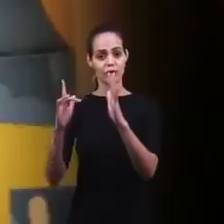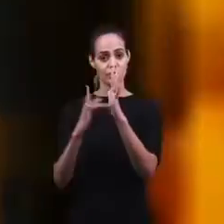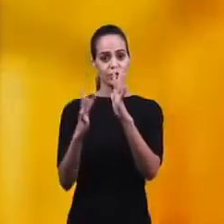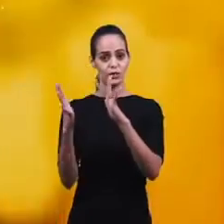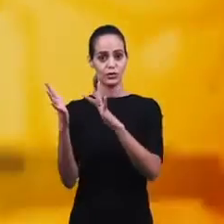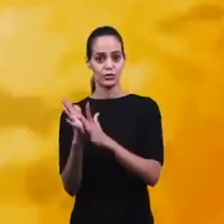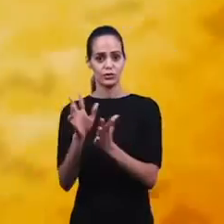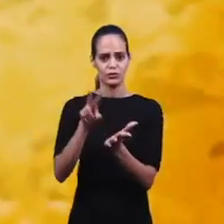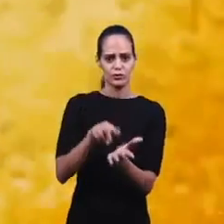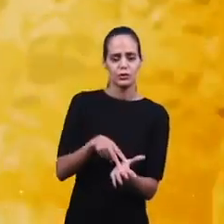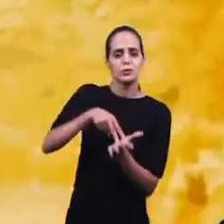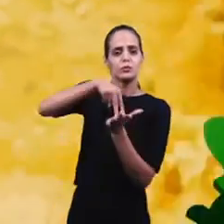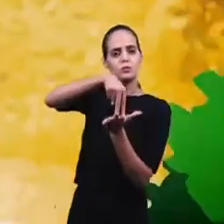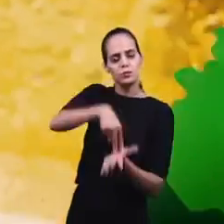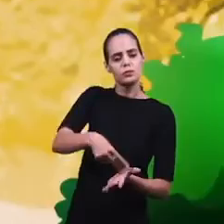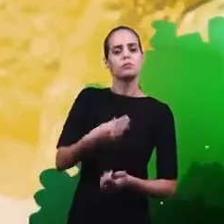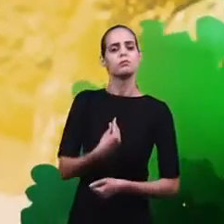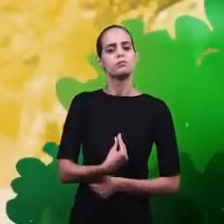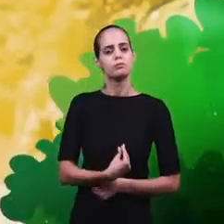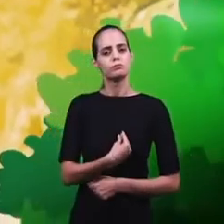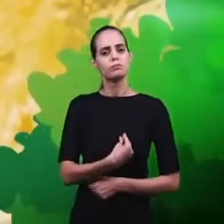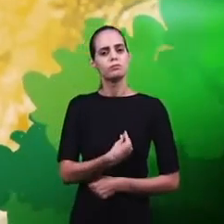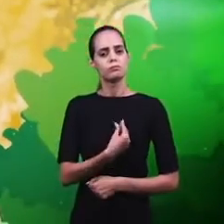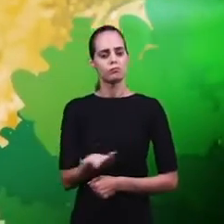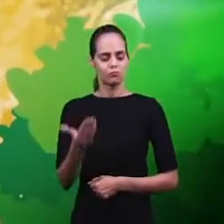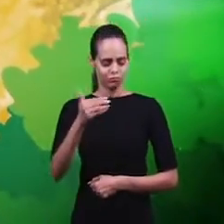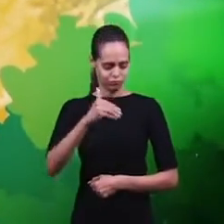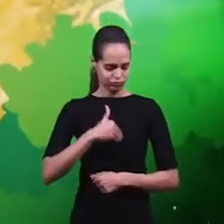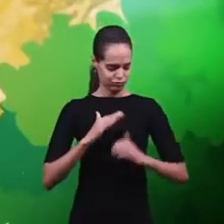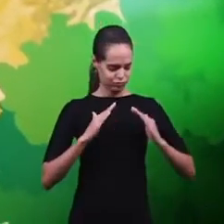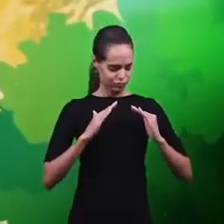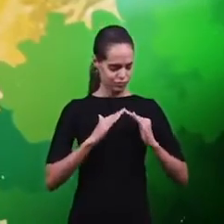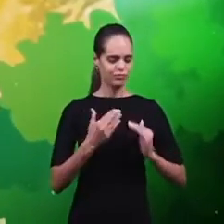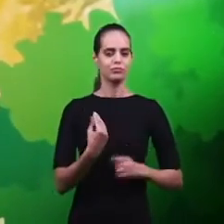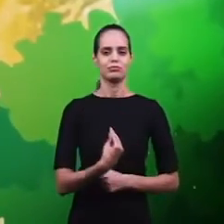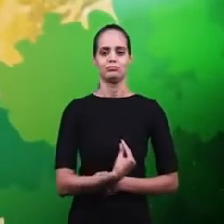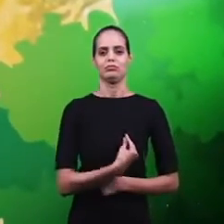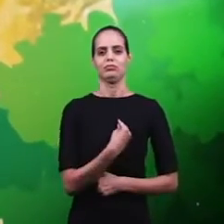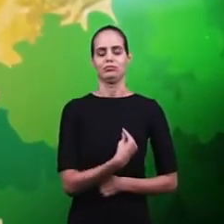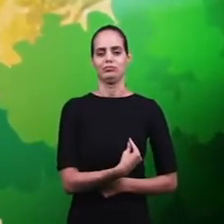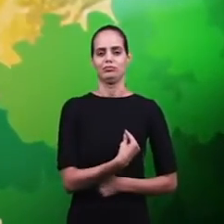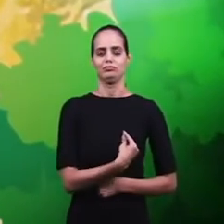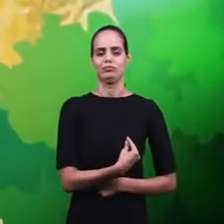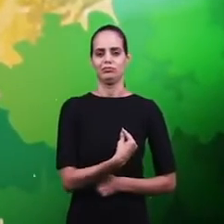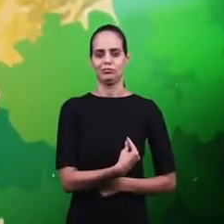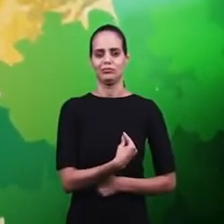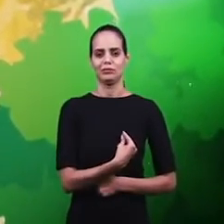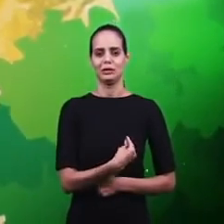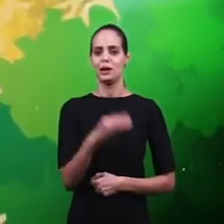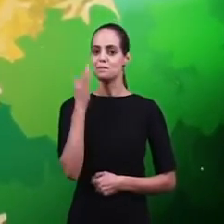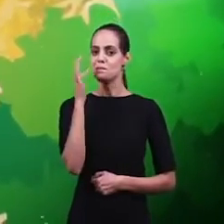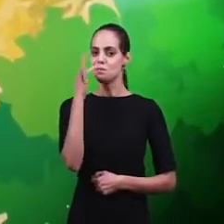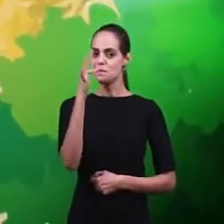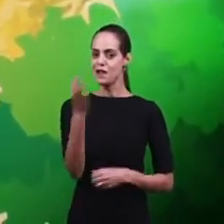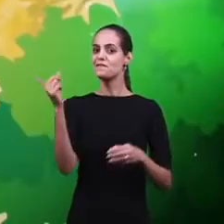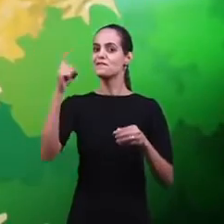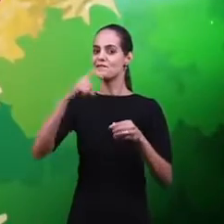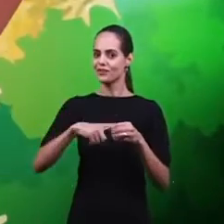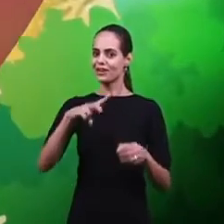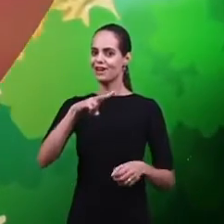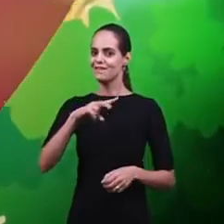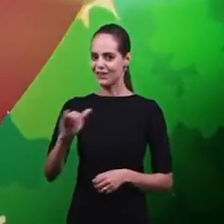voltar. Jesus está vivo, reina em meu viver, e em